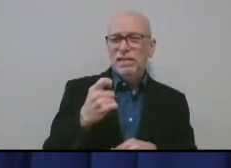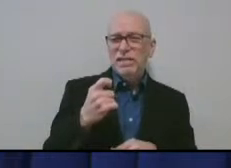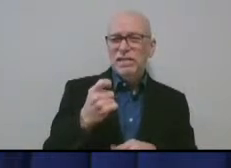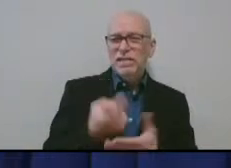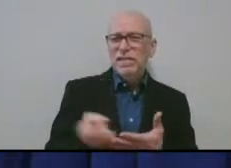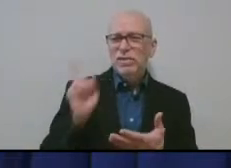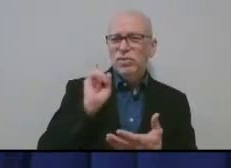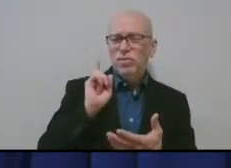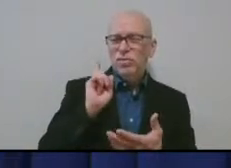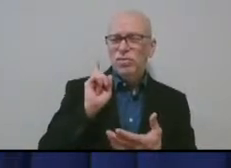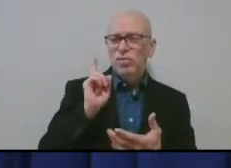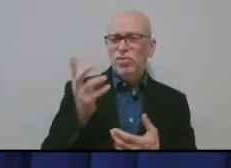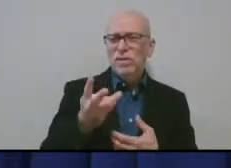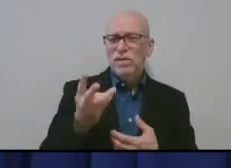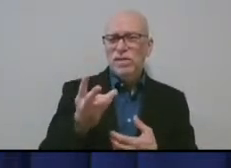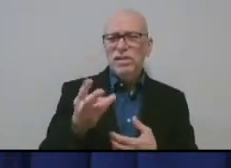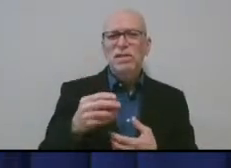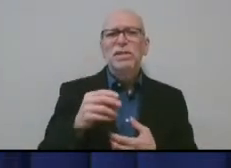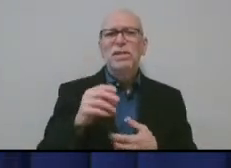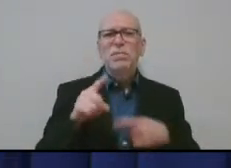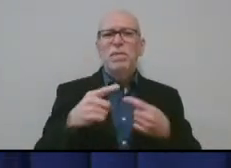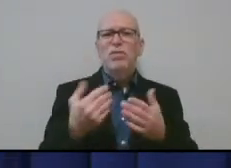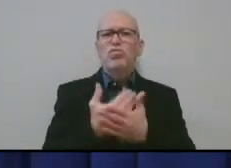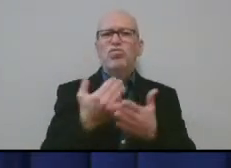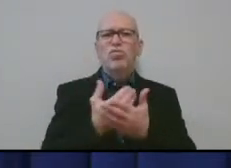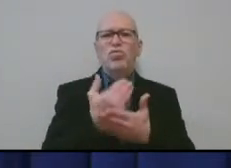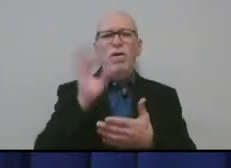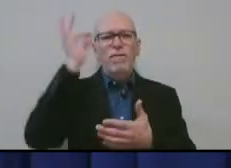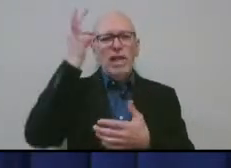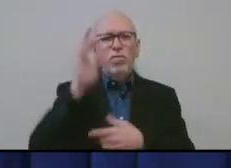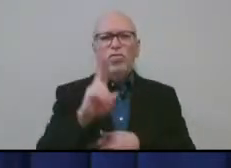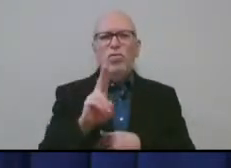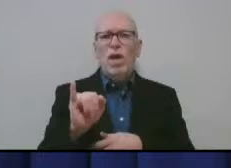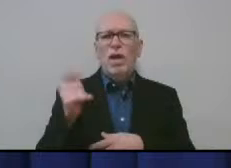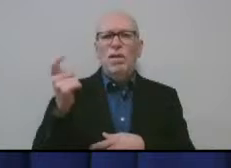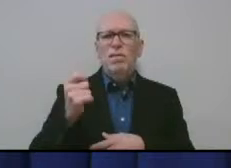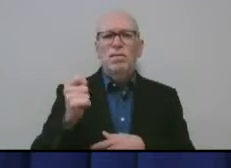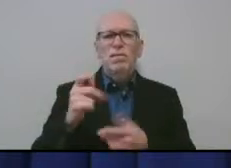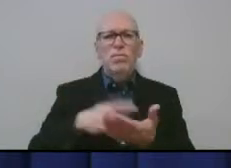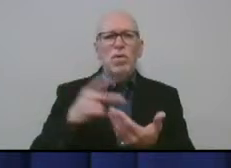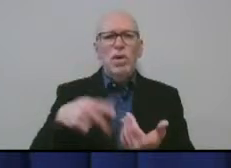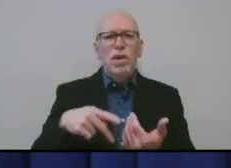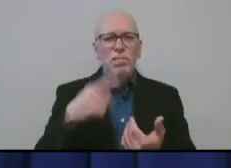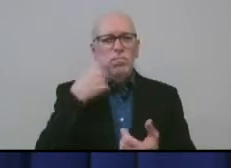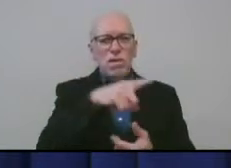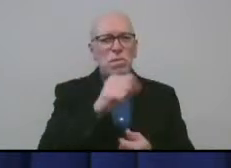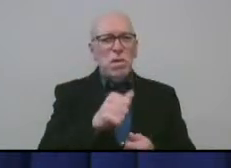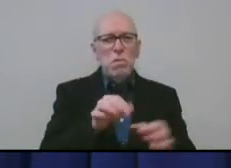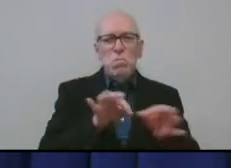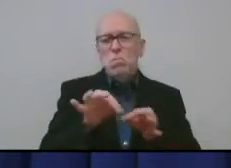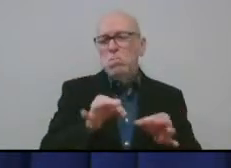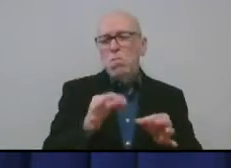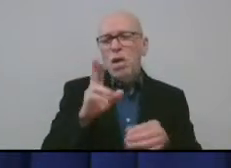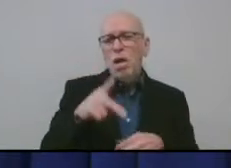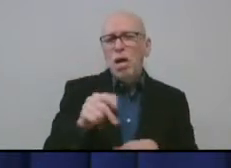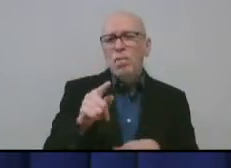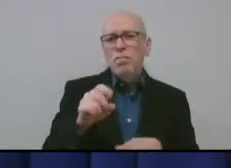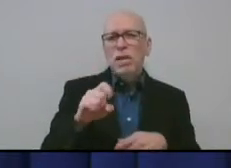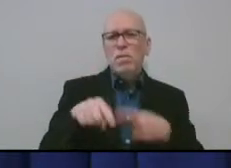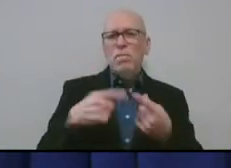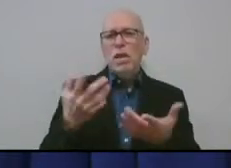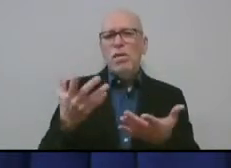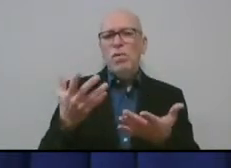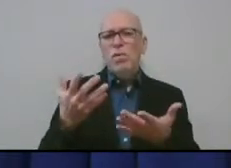last Wednesday about our new federal UI program, and if you could give us a status on the wait and